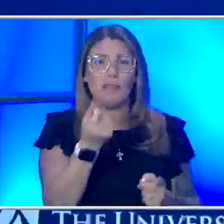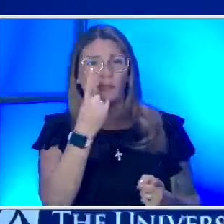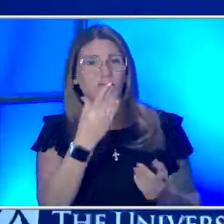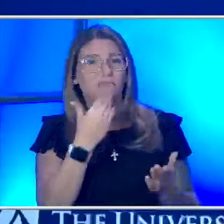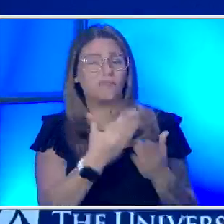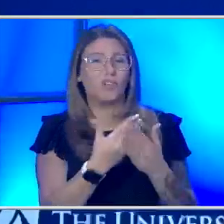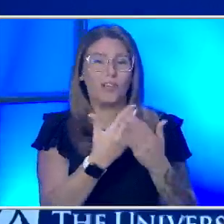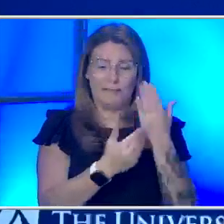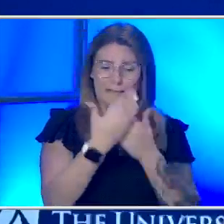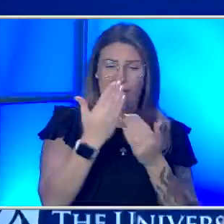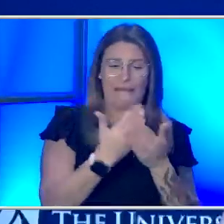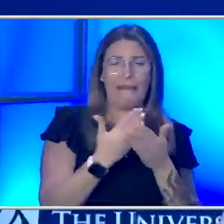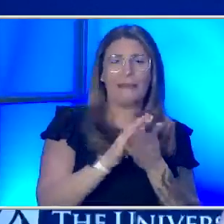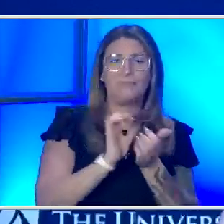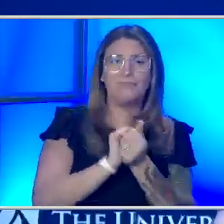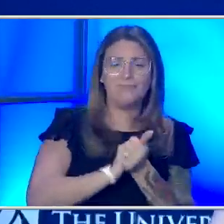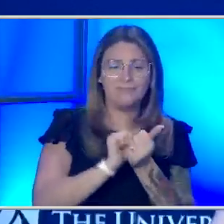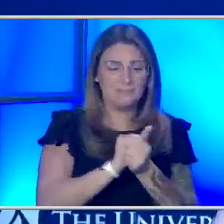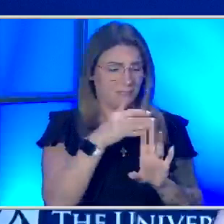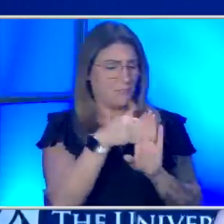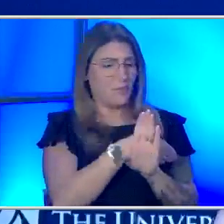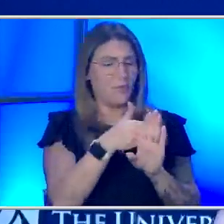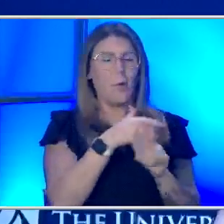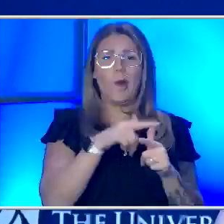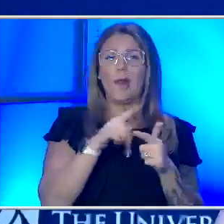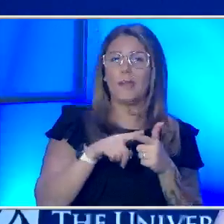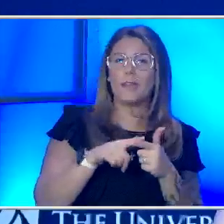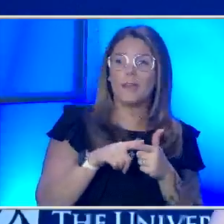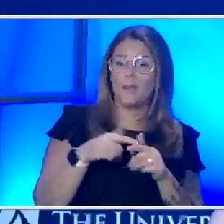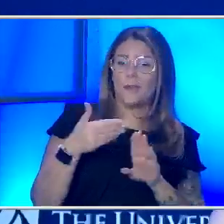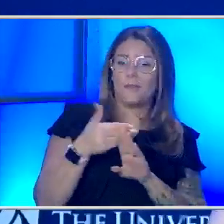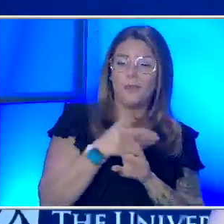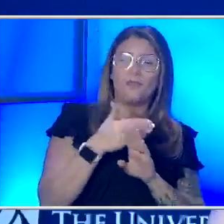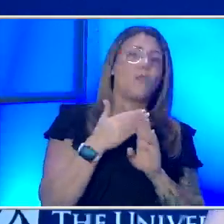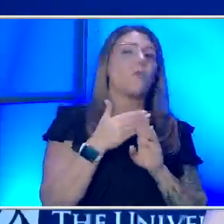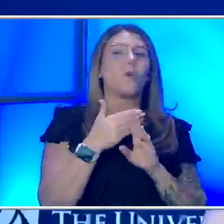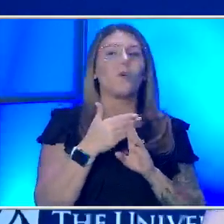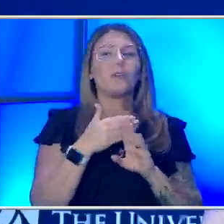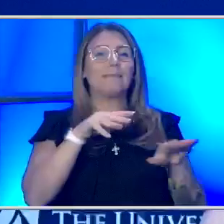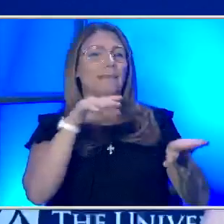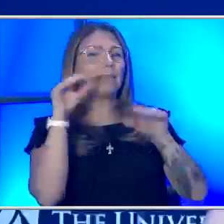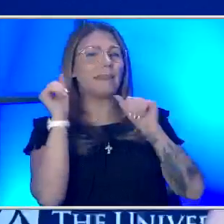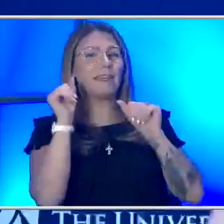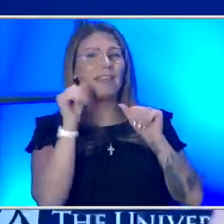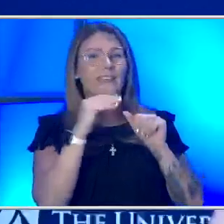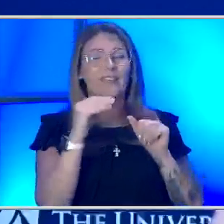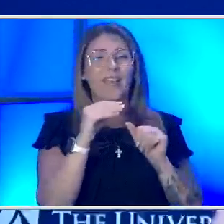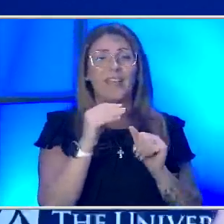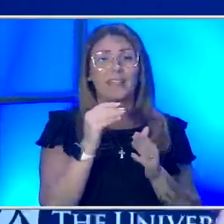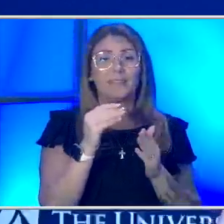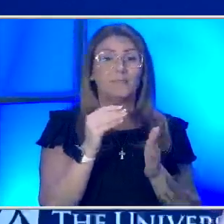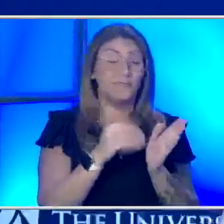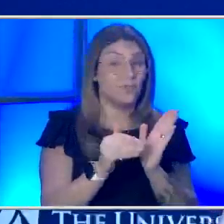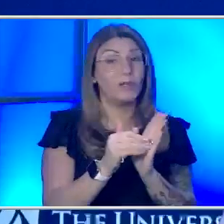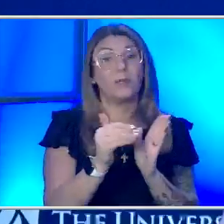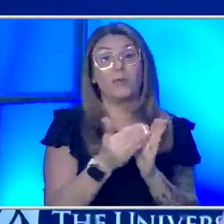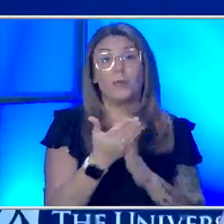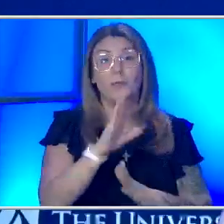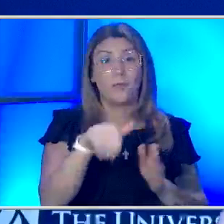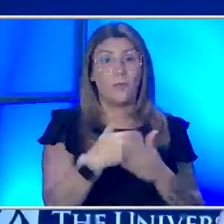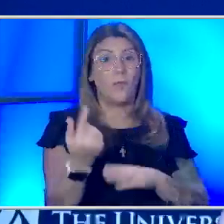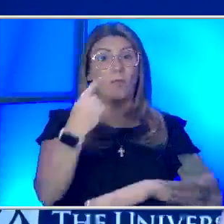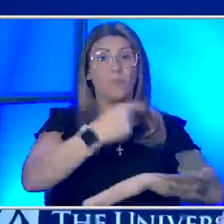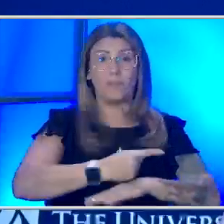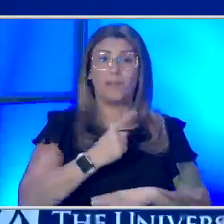going into a place or a party, doing it before they're leaving, and doing it frequently throughout the day is one of the other little things that you can do to